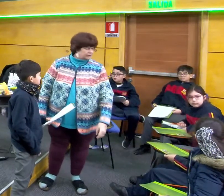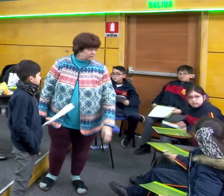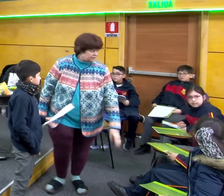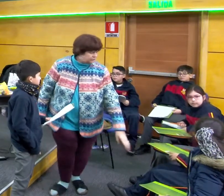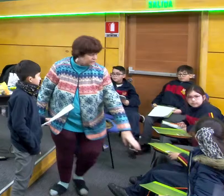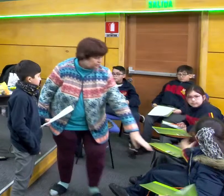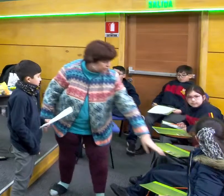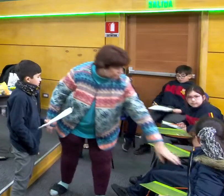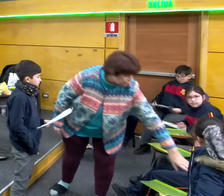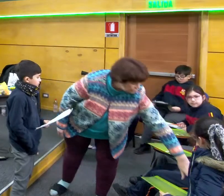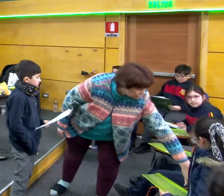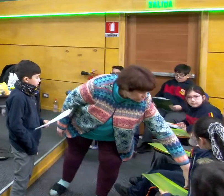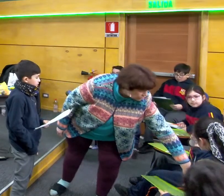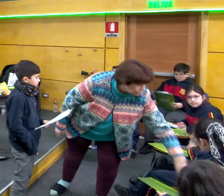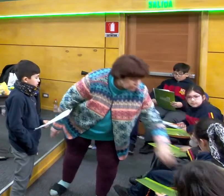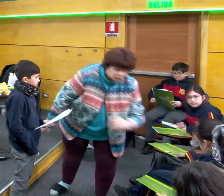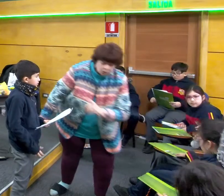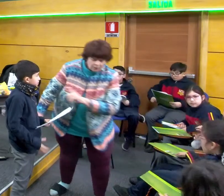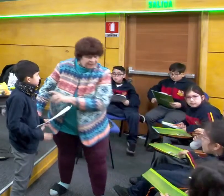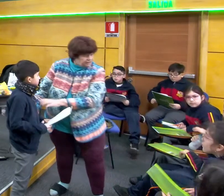Okay.